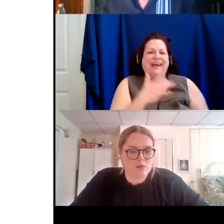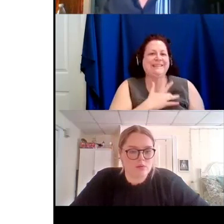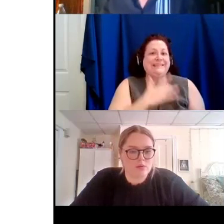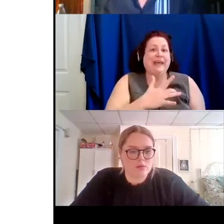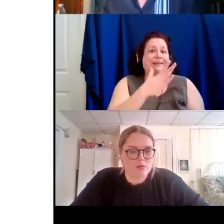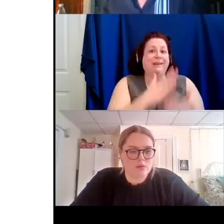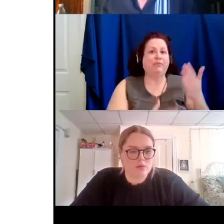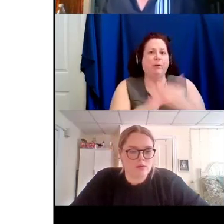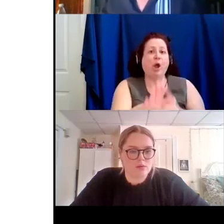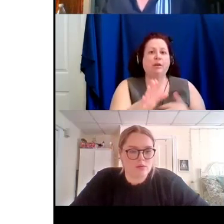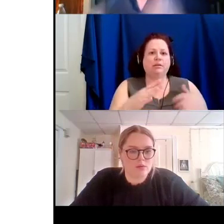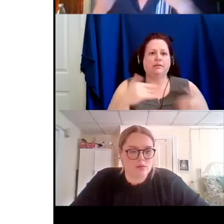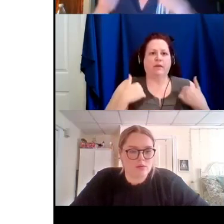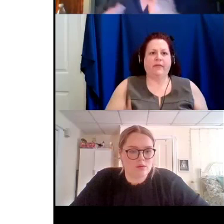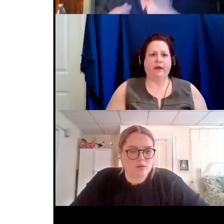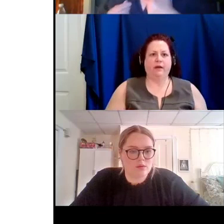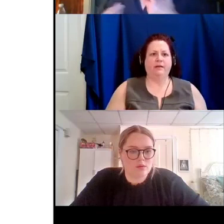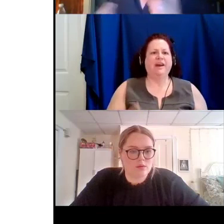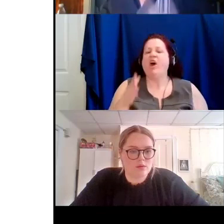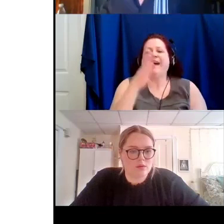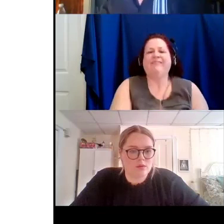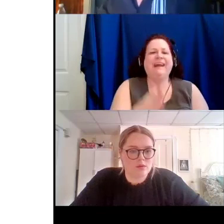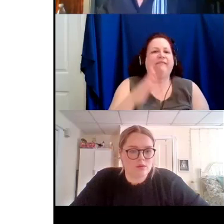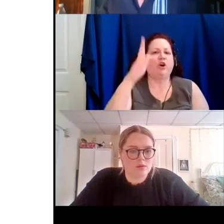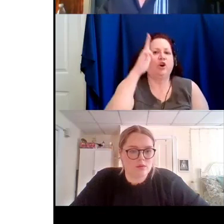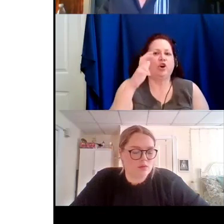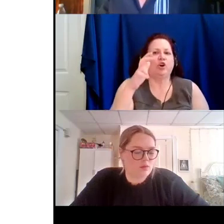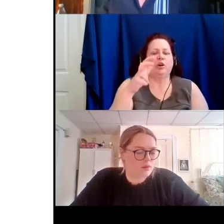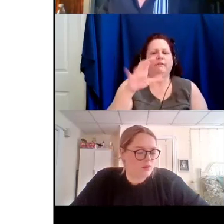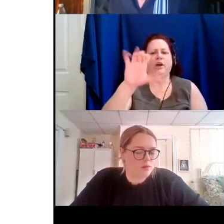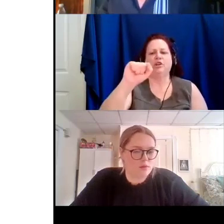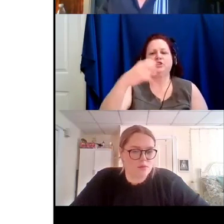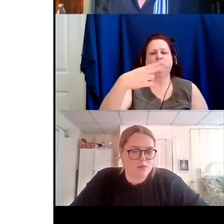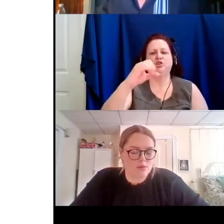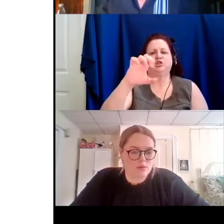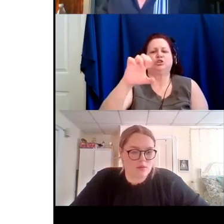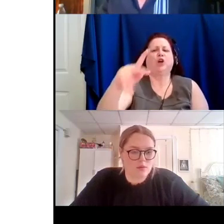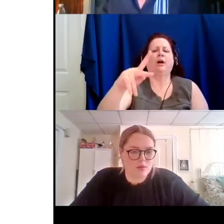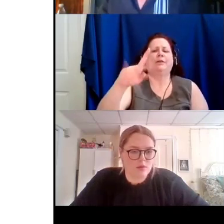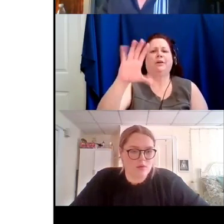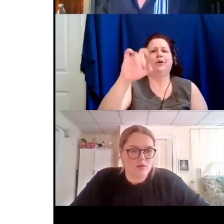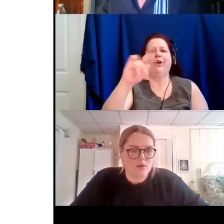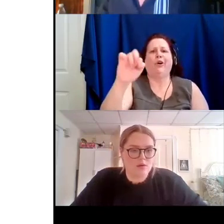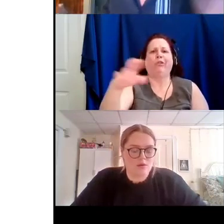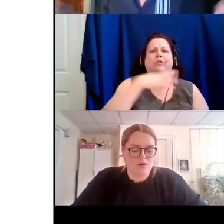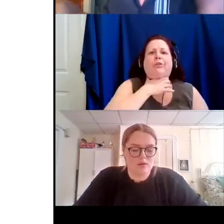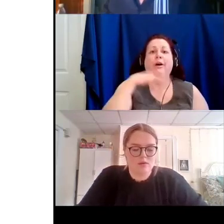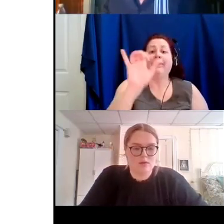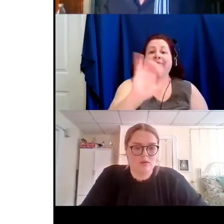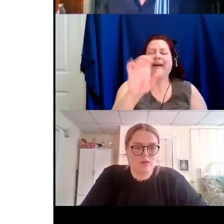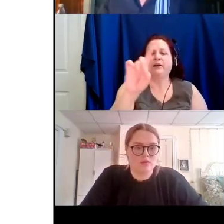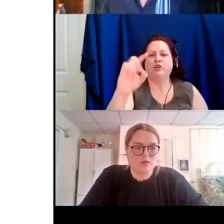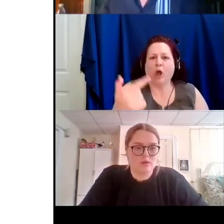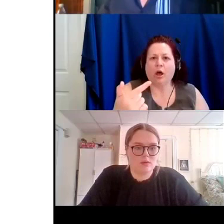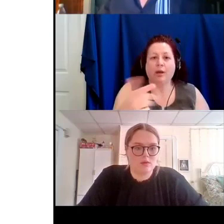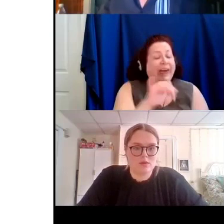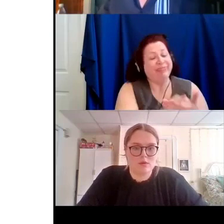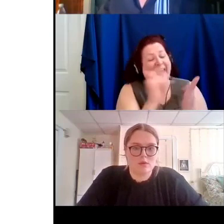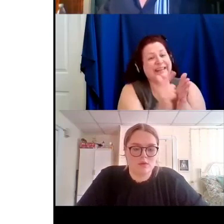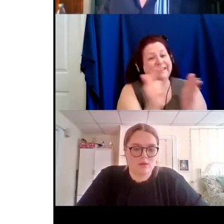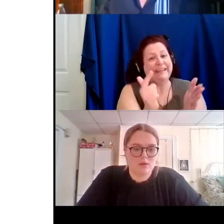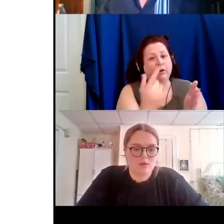parts of the body. I've never heard of a shock collar as something that you put on a dog, for example. Matter of fact, it's illegal to put one